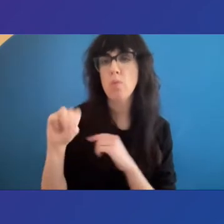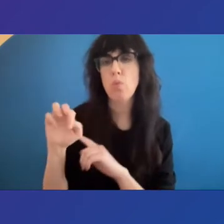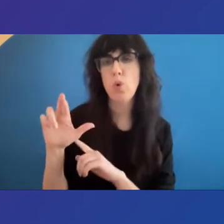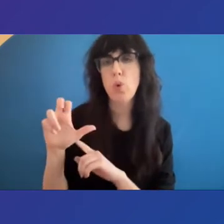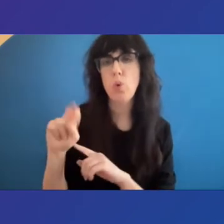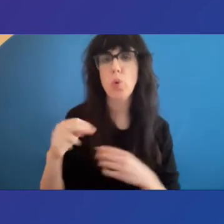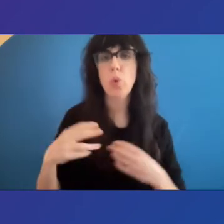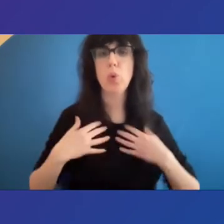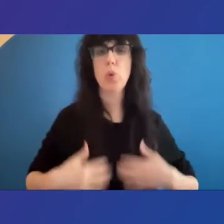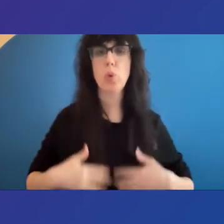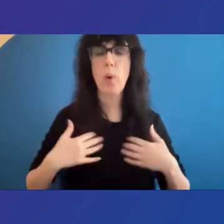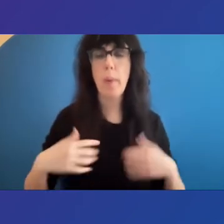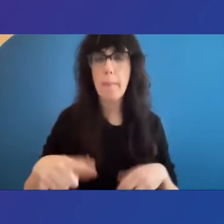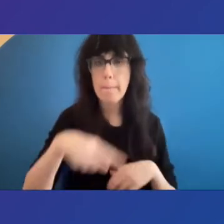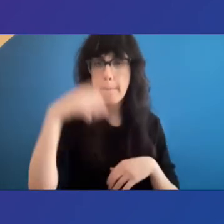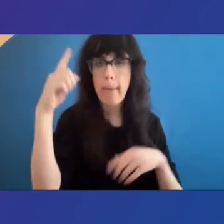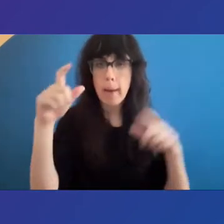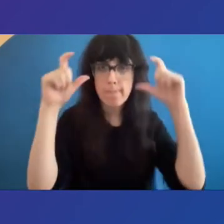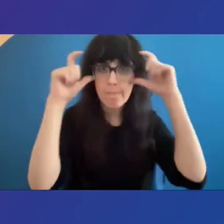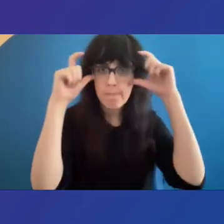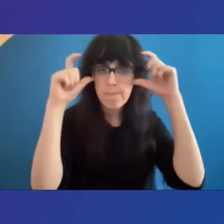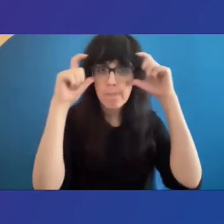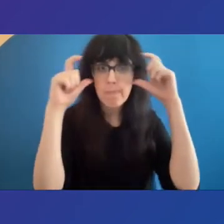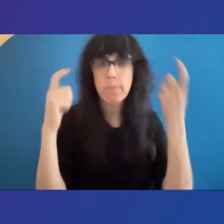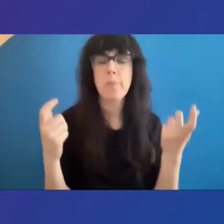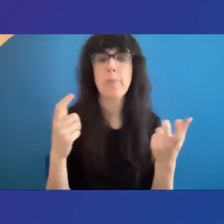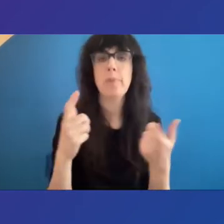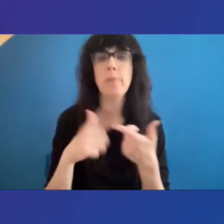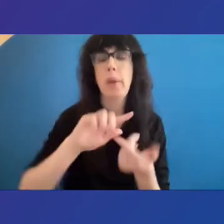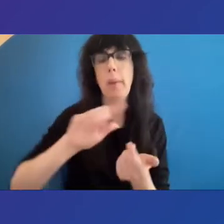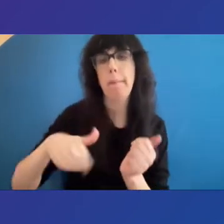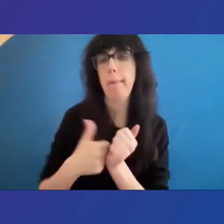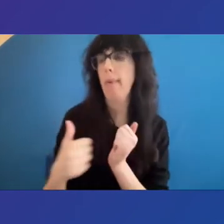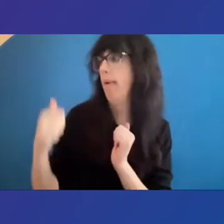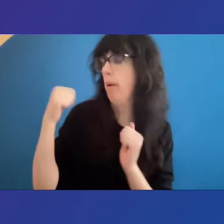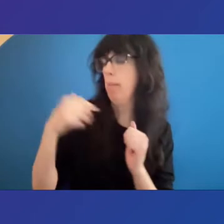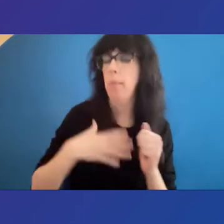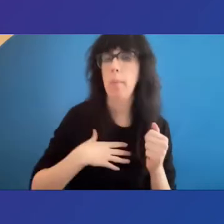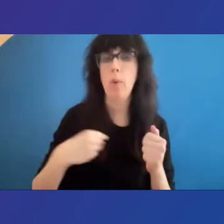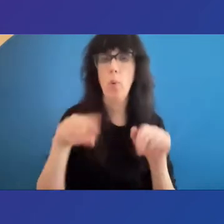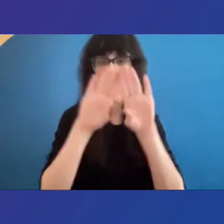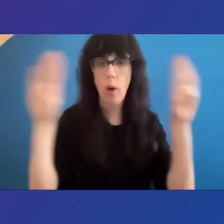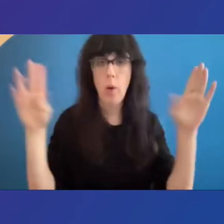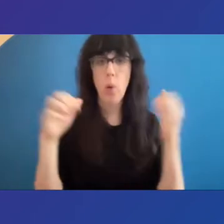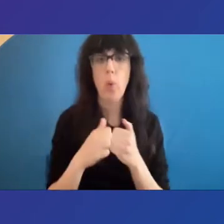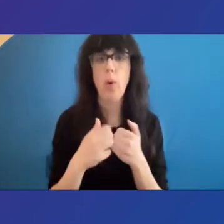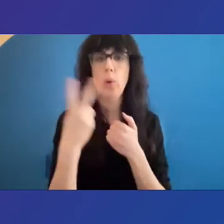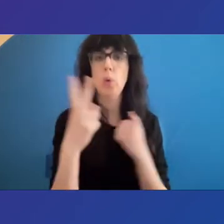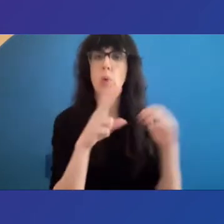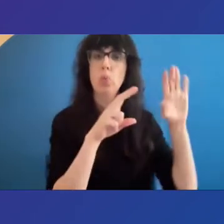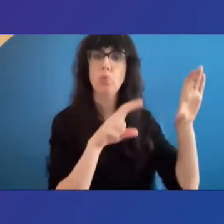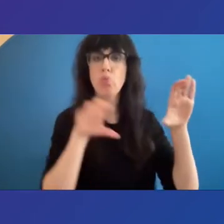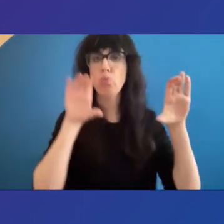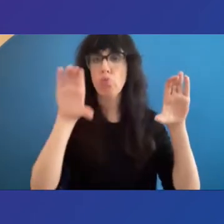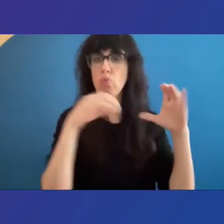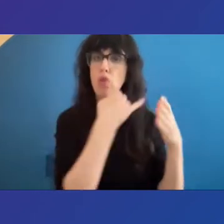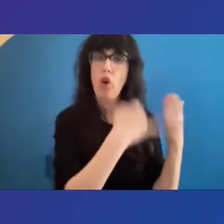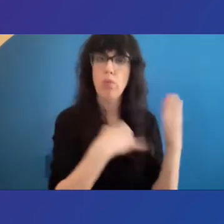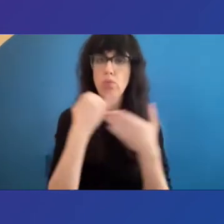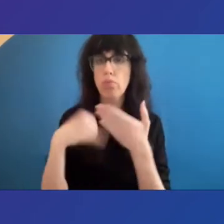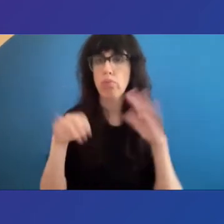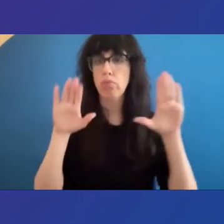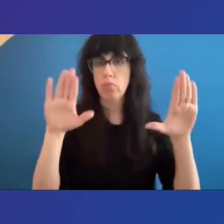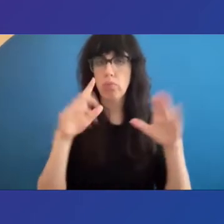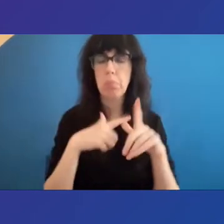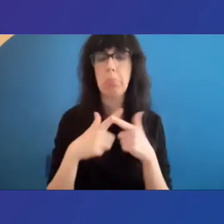black framed glasses, and behind me is a white wall with two pieces of artwork. I